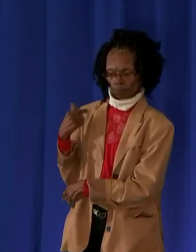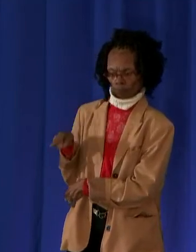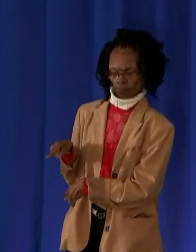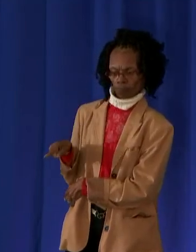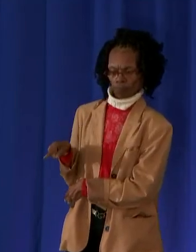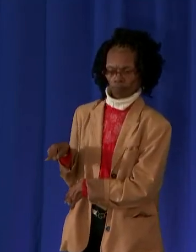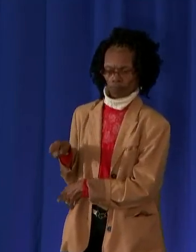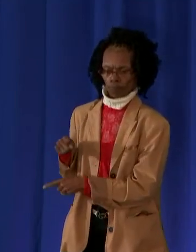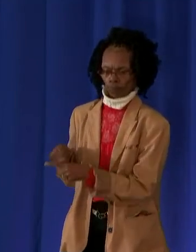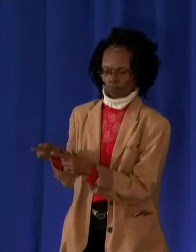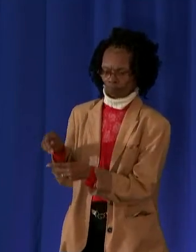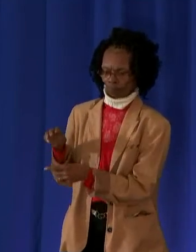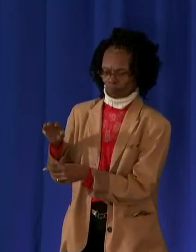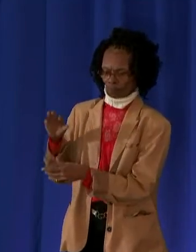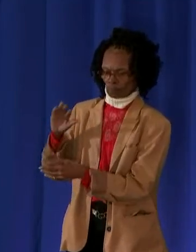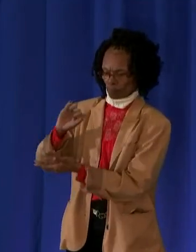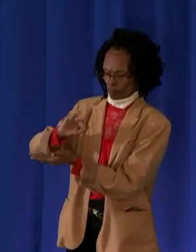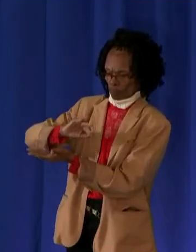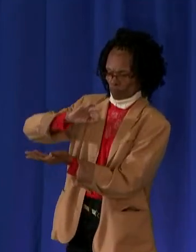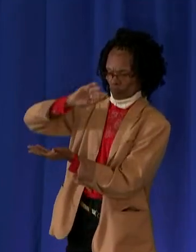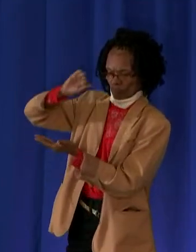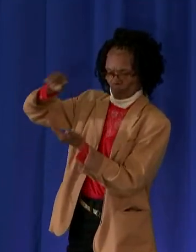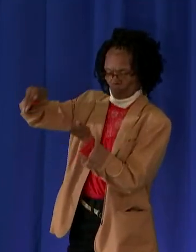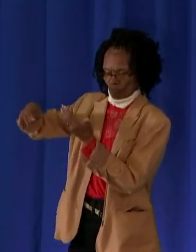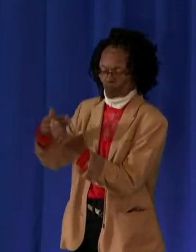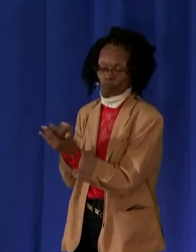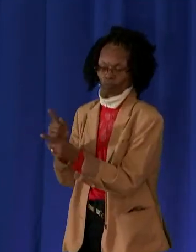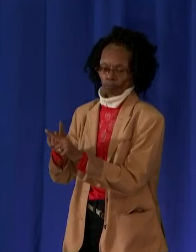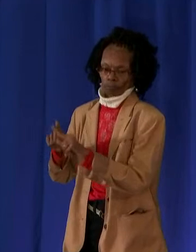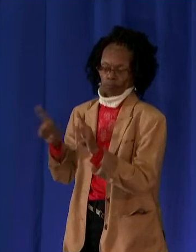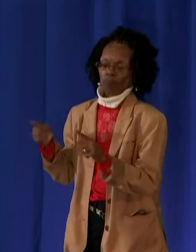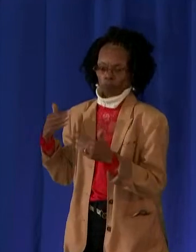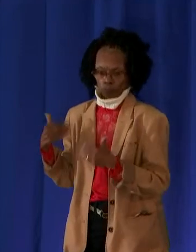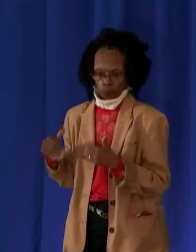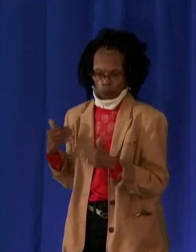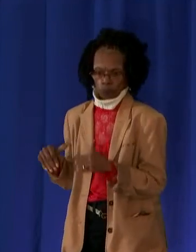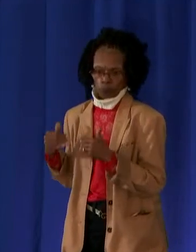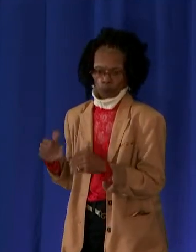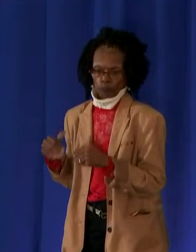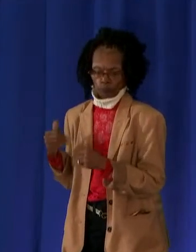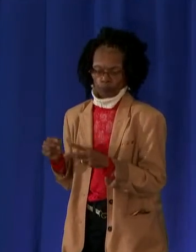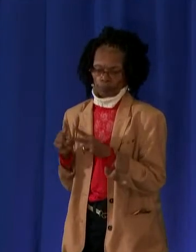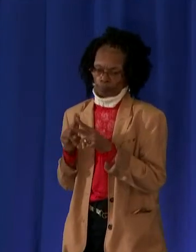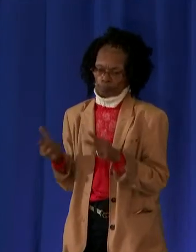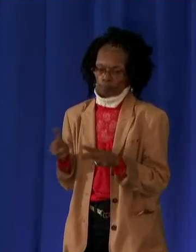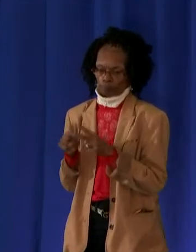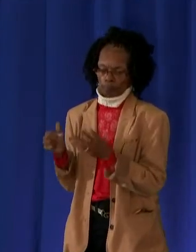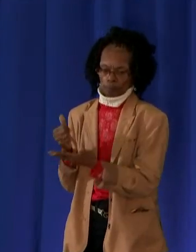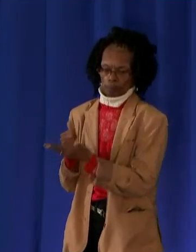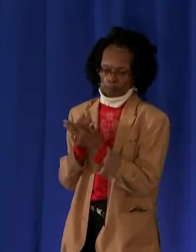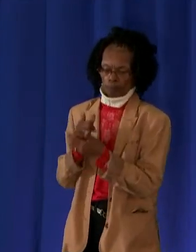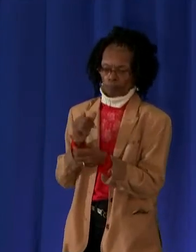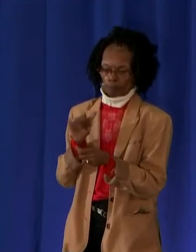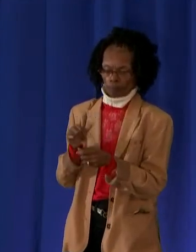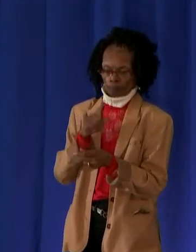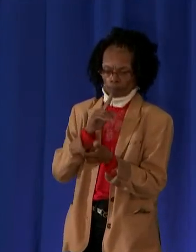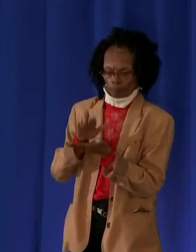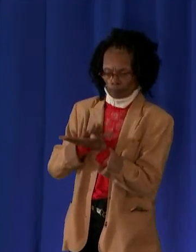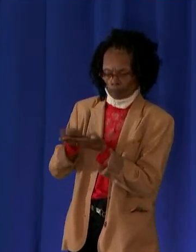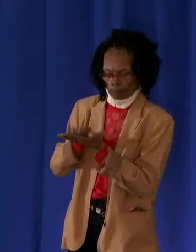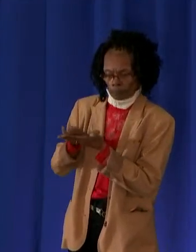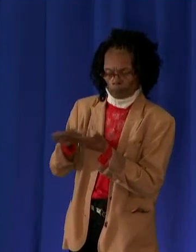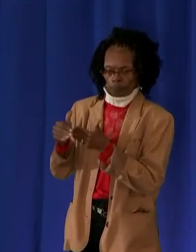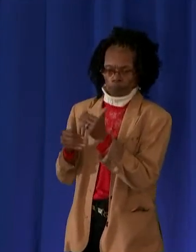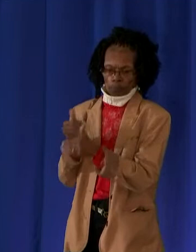requests are new, but the volume and nature of them is fundamentally different. So it's been very helpful to make sure we have a clean